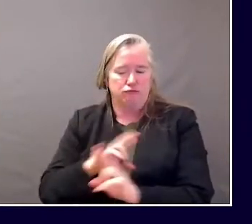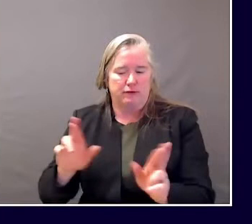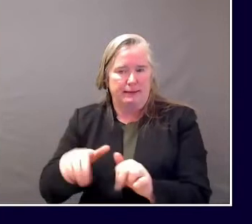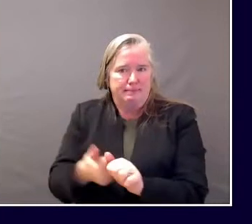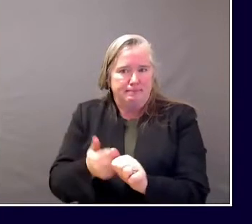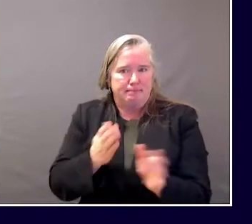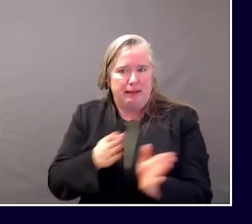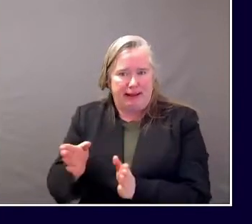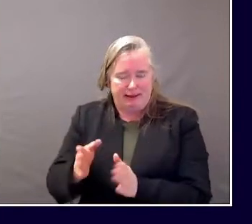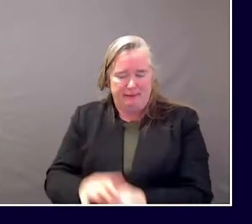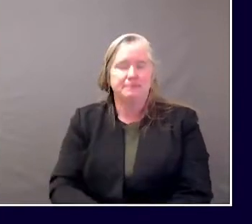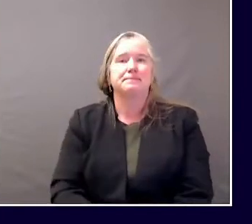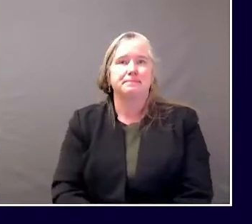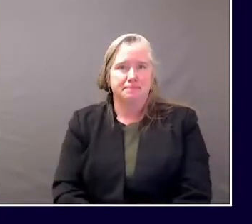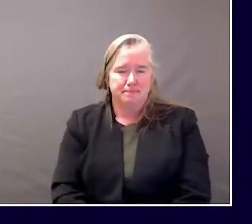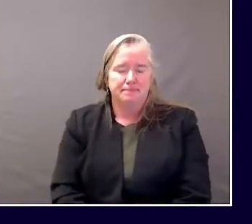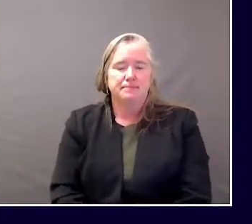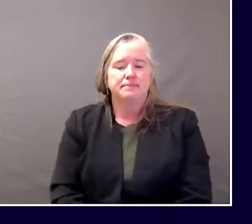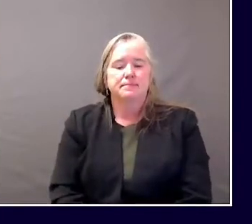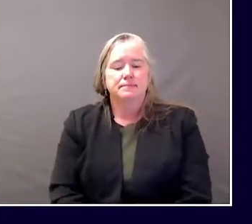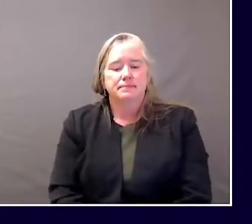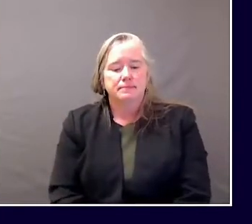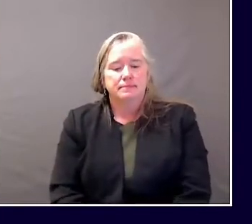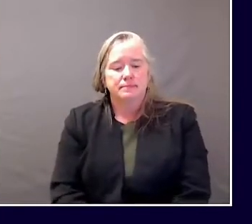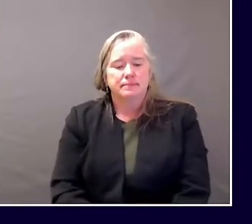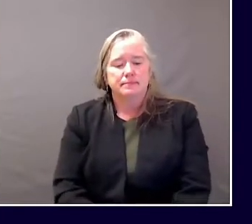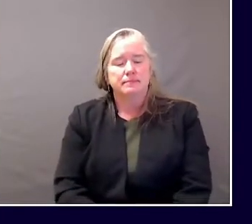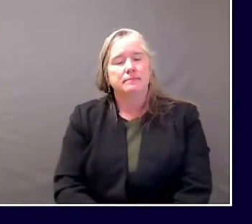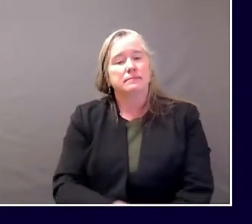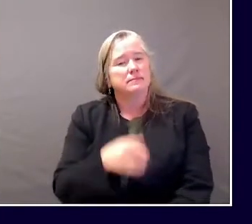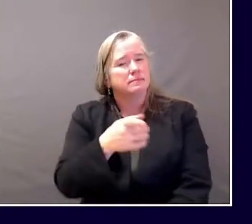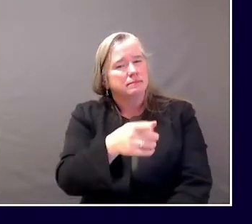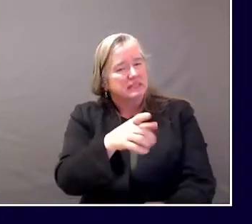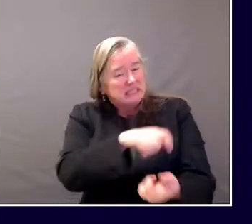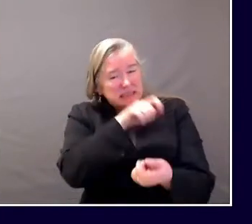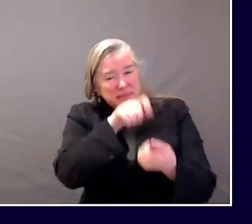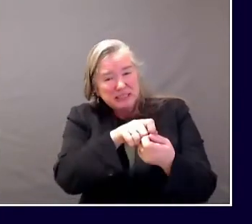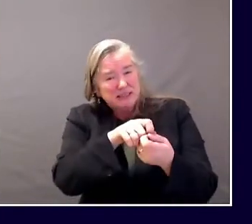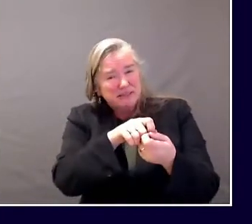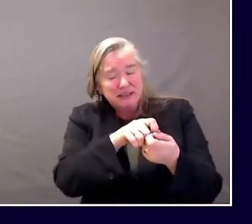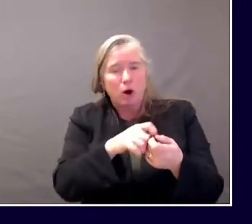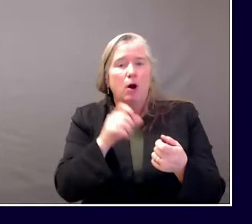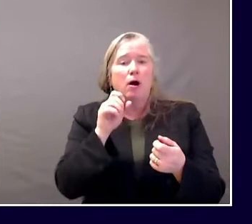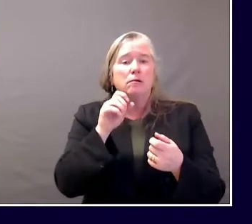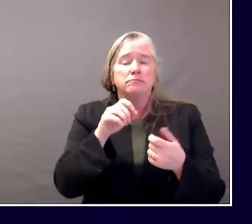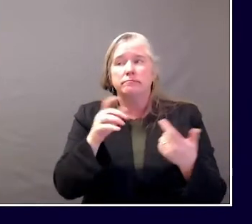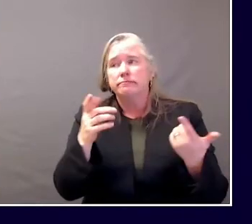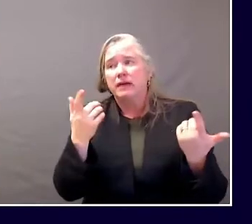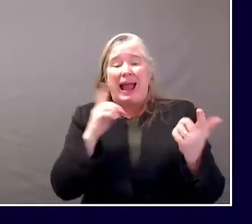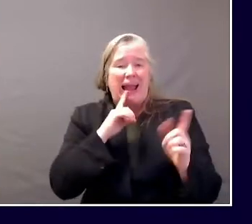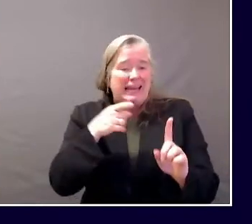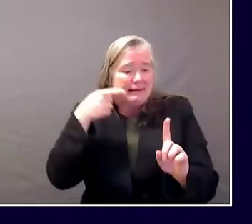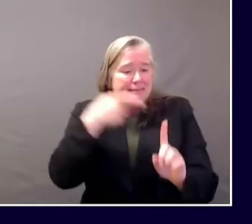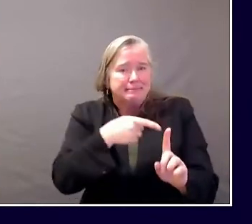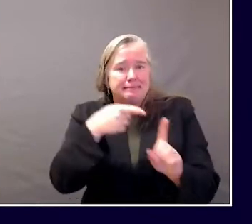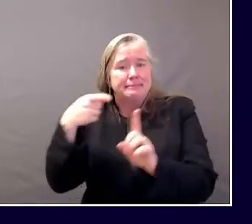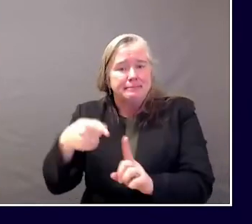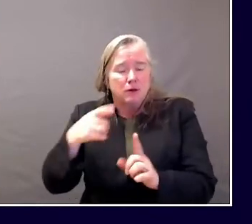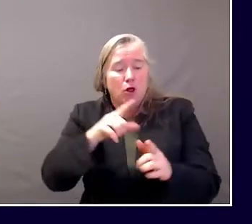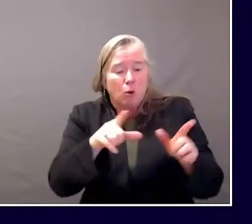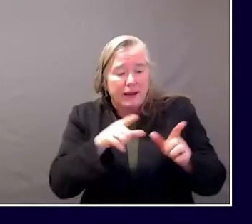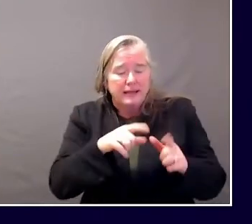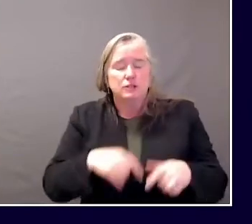in particular that you are considering for these kind of community sites? Like, have you kind of narrowed in on any municipalities or any